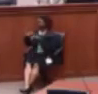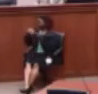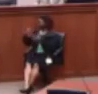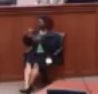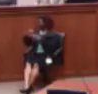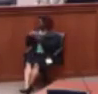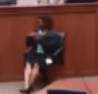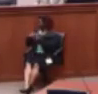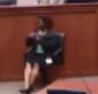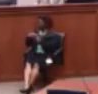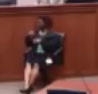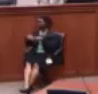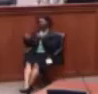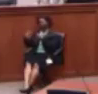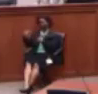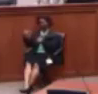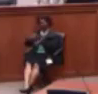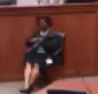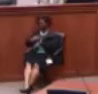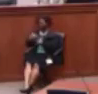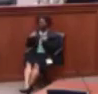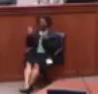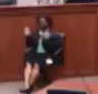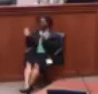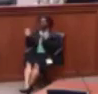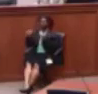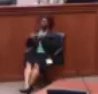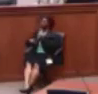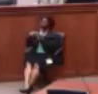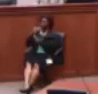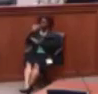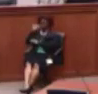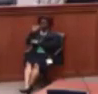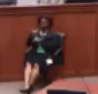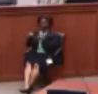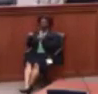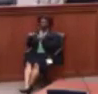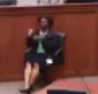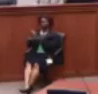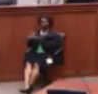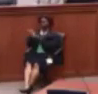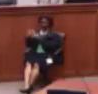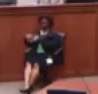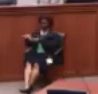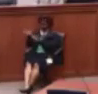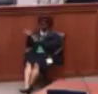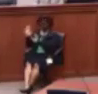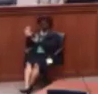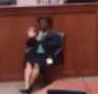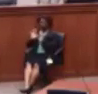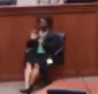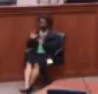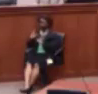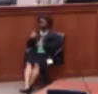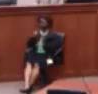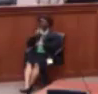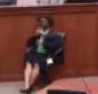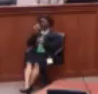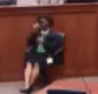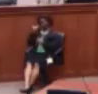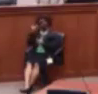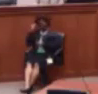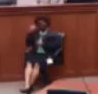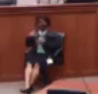today. So she had an emergency surgery yesterday, but all is fine. I know that she must be disappointed because she was